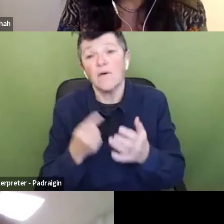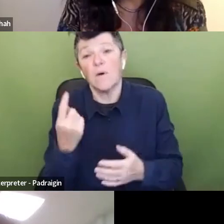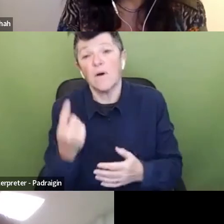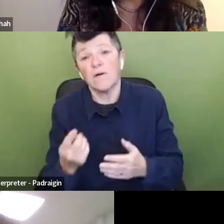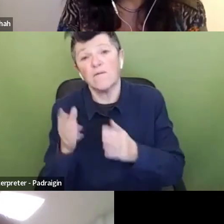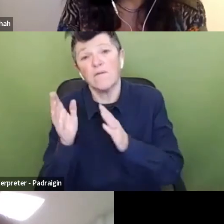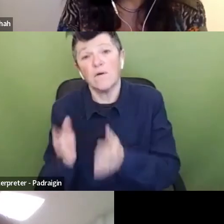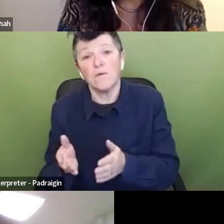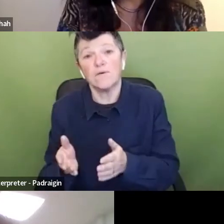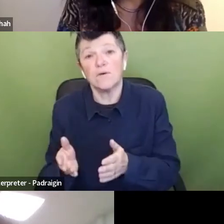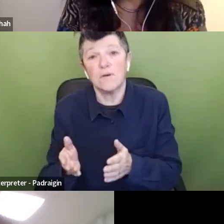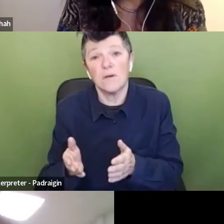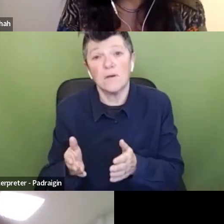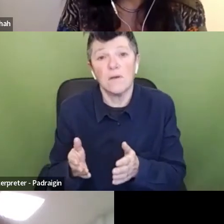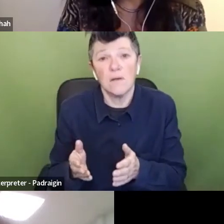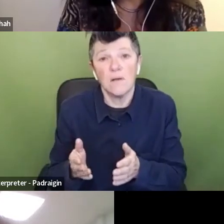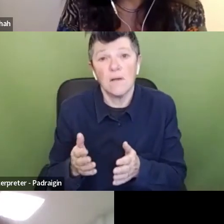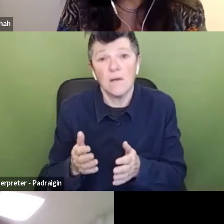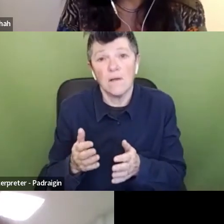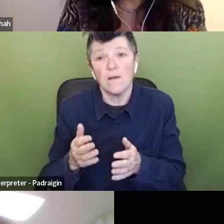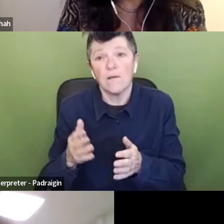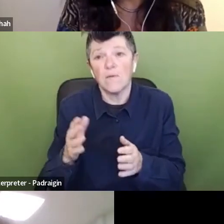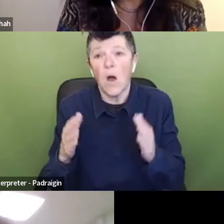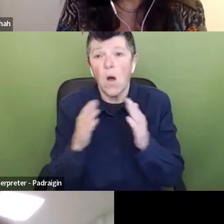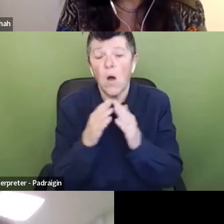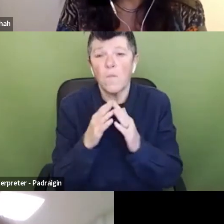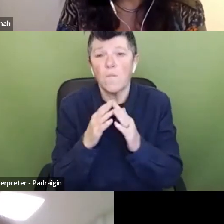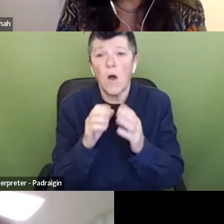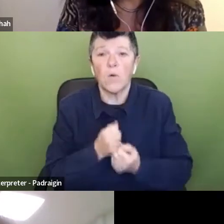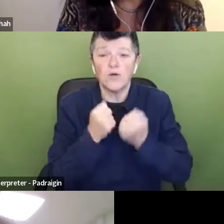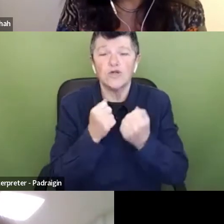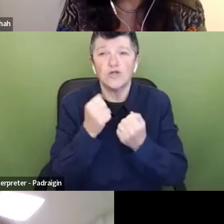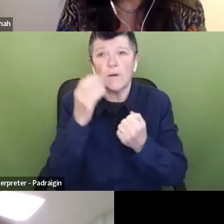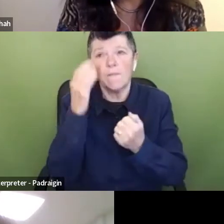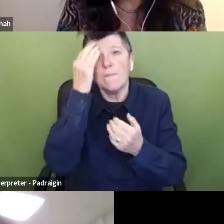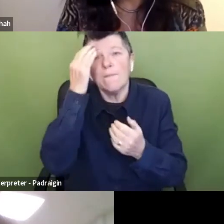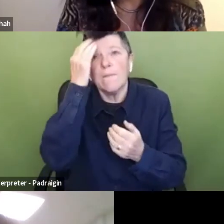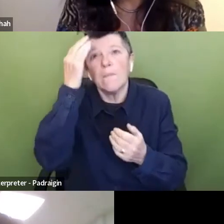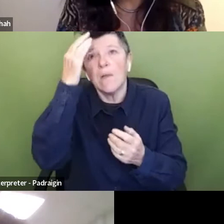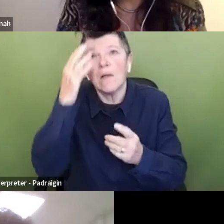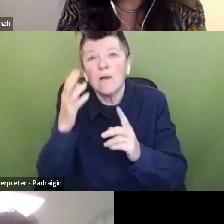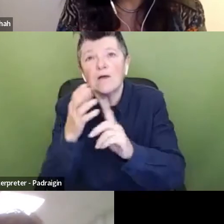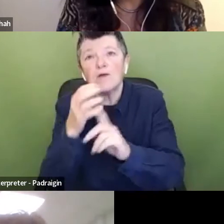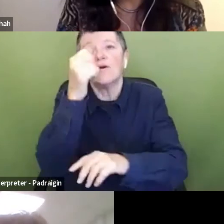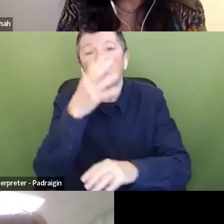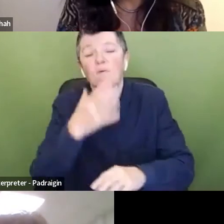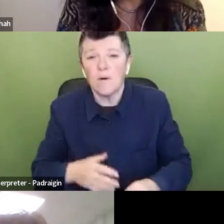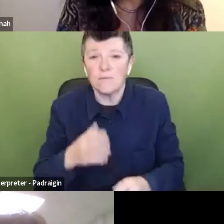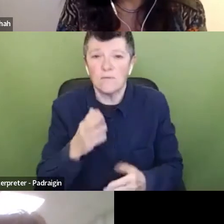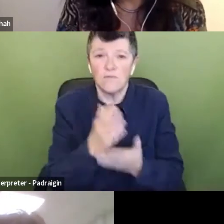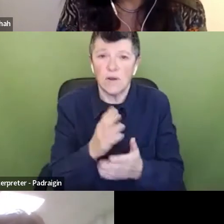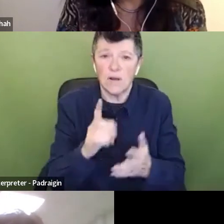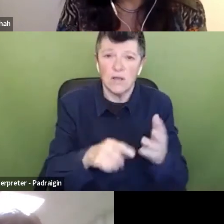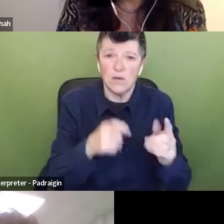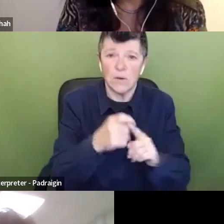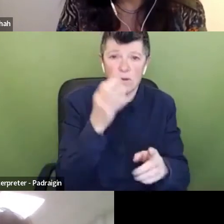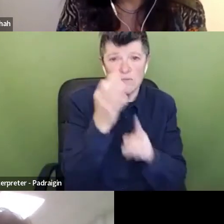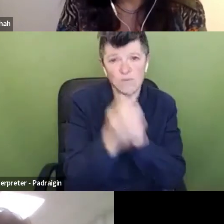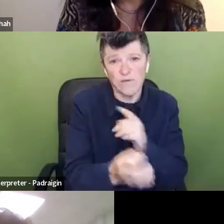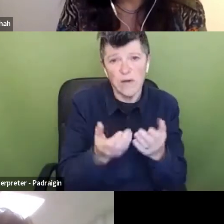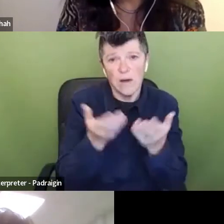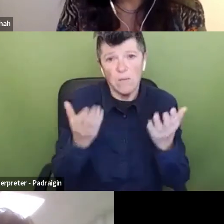the imagination or aspiration of home ownership, which is again quite specific in the UK context in comparison to other ones.